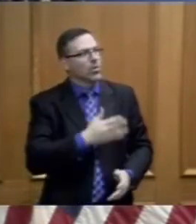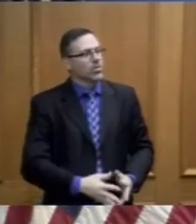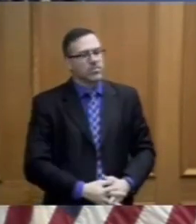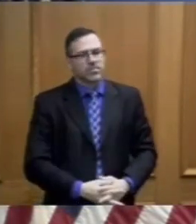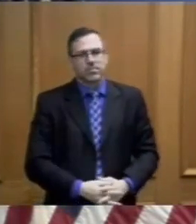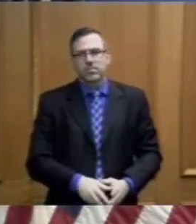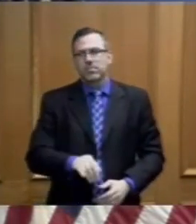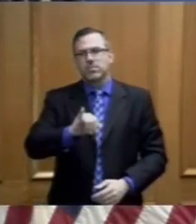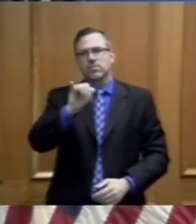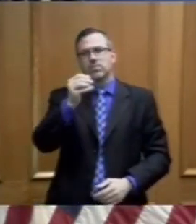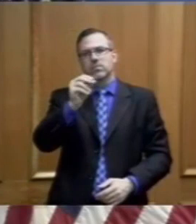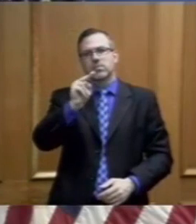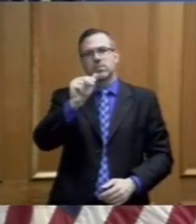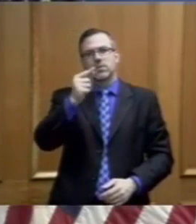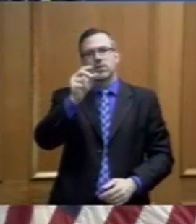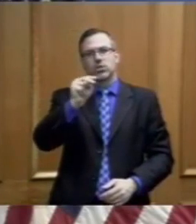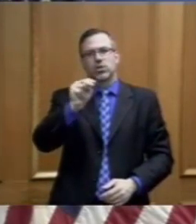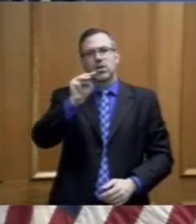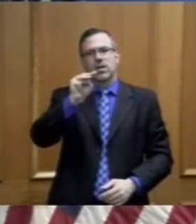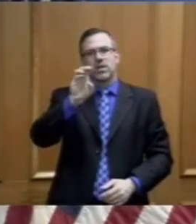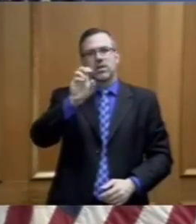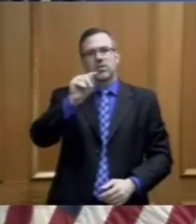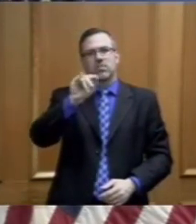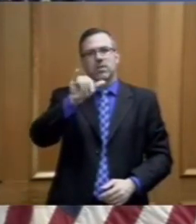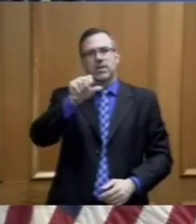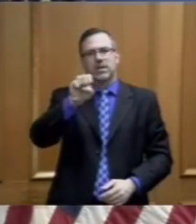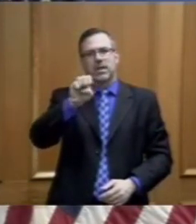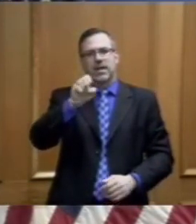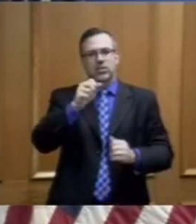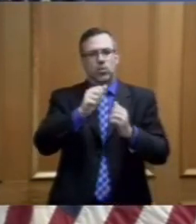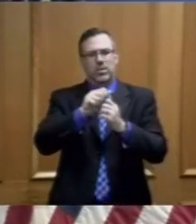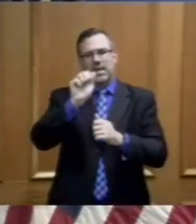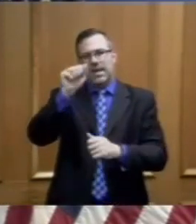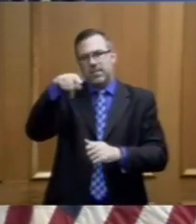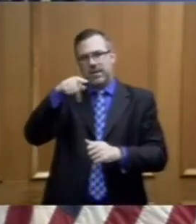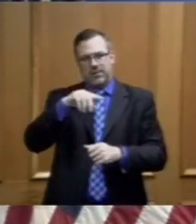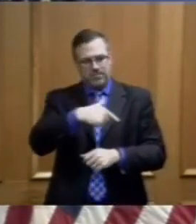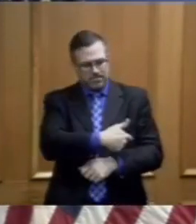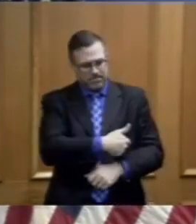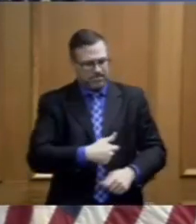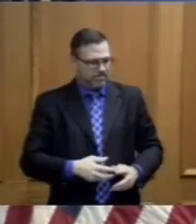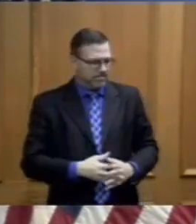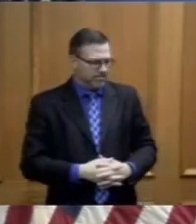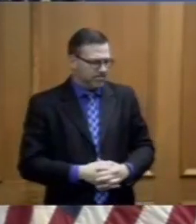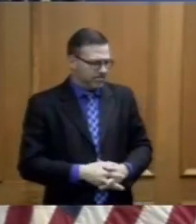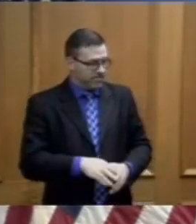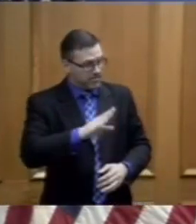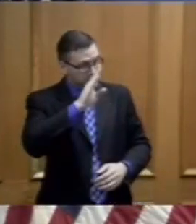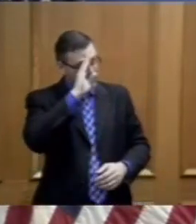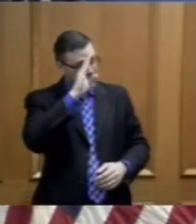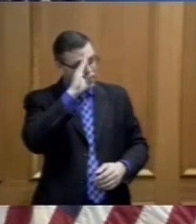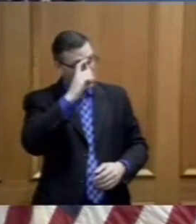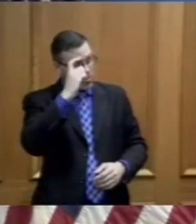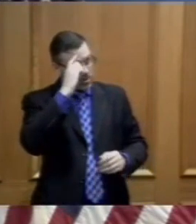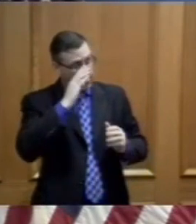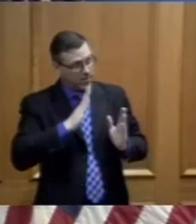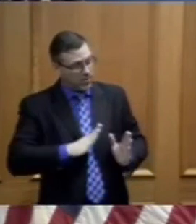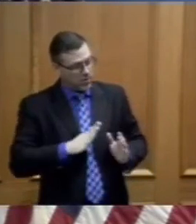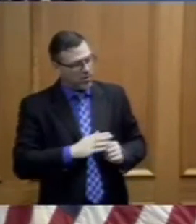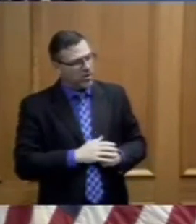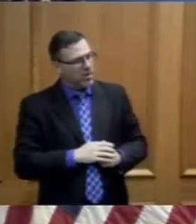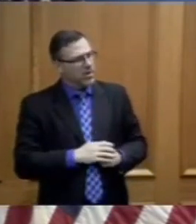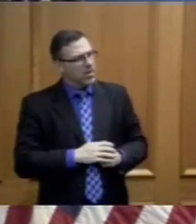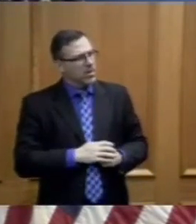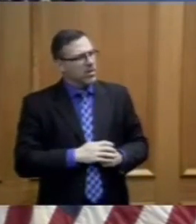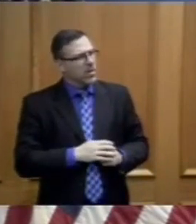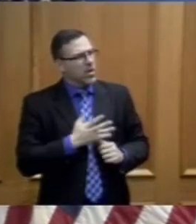Next, we'll go to Jonathan Mattice from the Associated Press. Jonathan, your line is open. Hi, Governor. I wanted to ask you